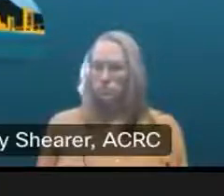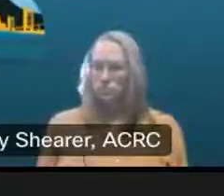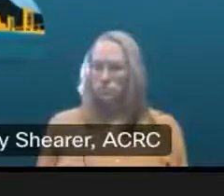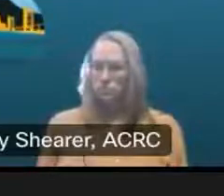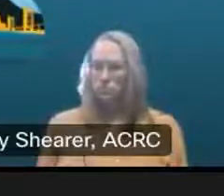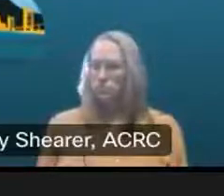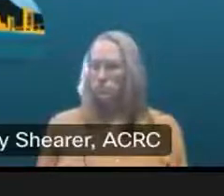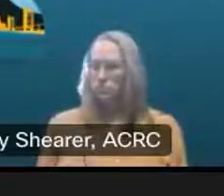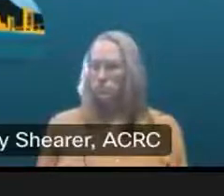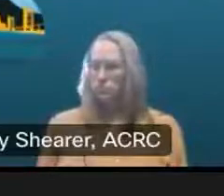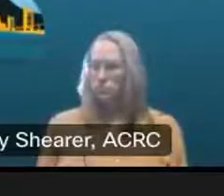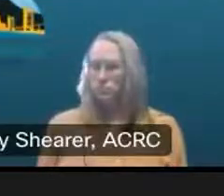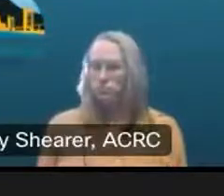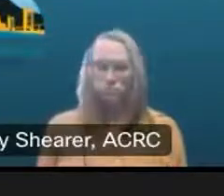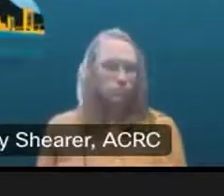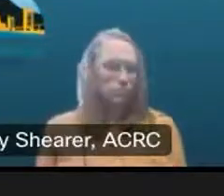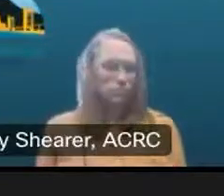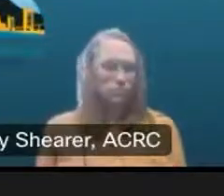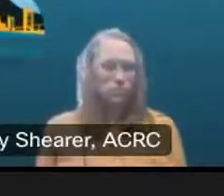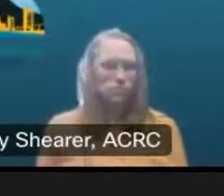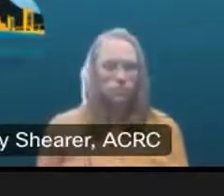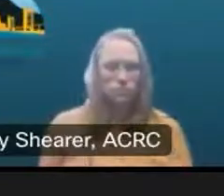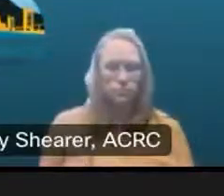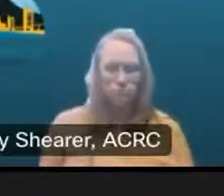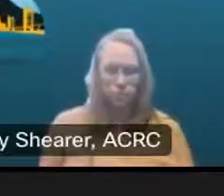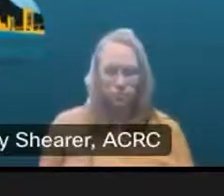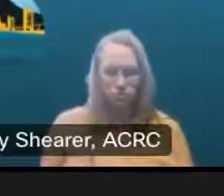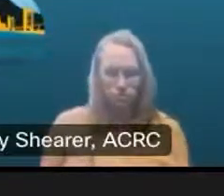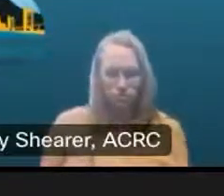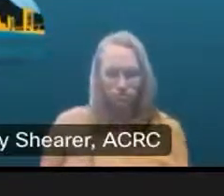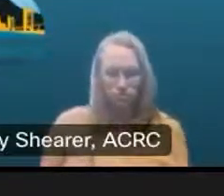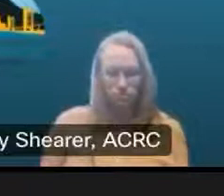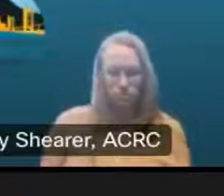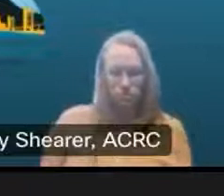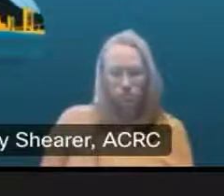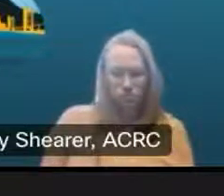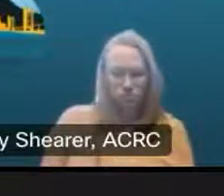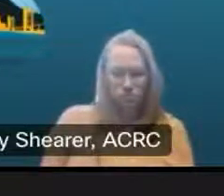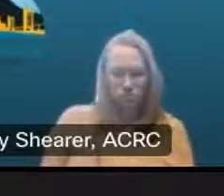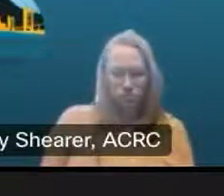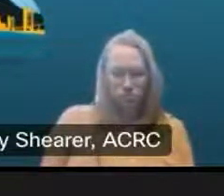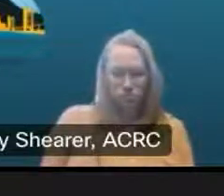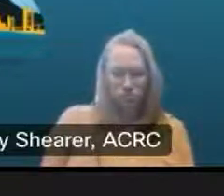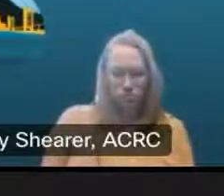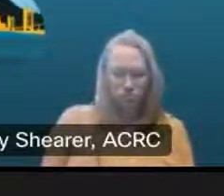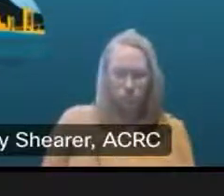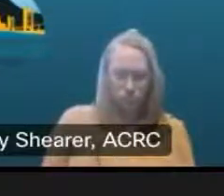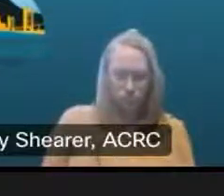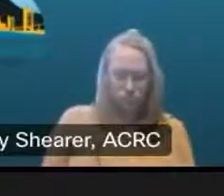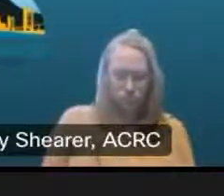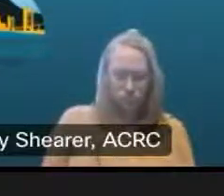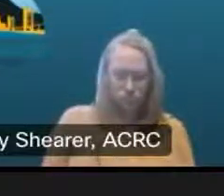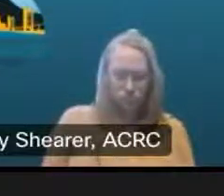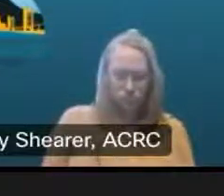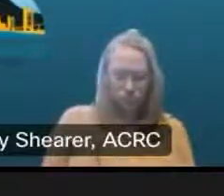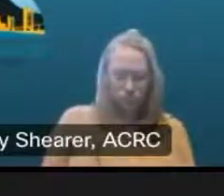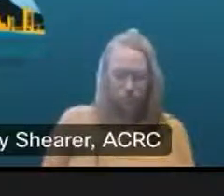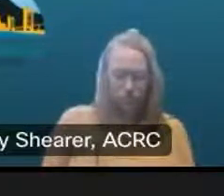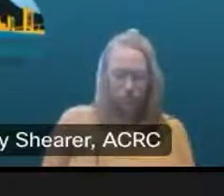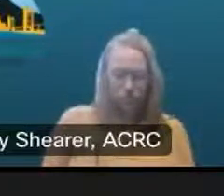that process and make it a lot faster. And so since then, they've also, expanded it. And Norma had an